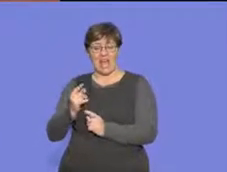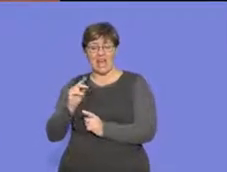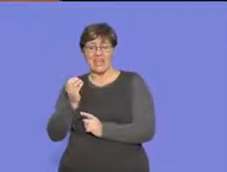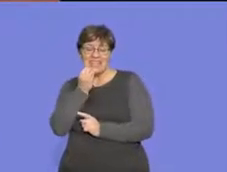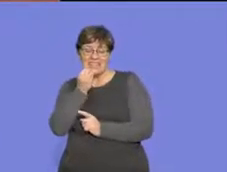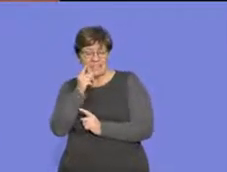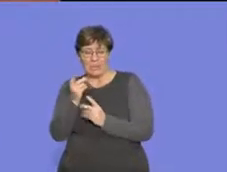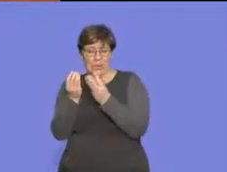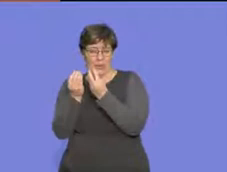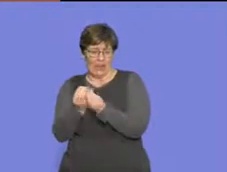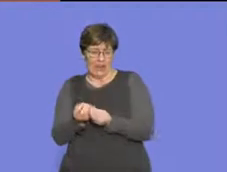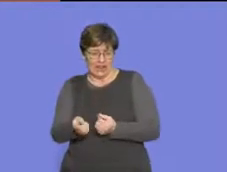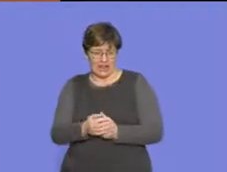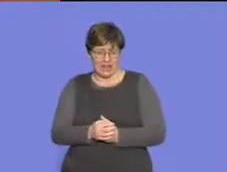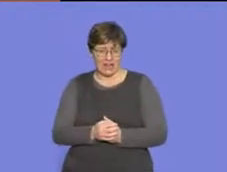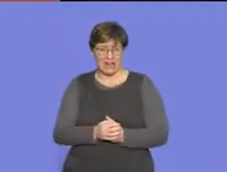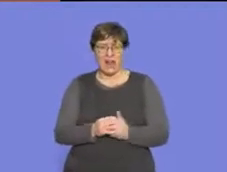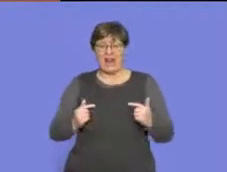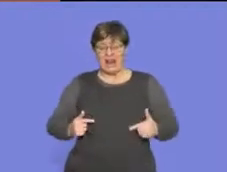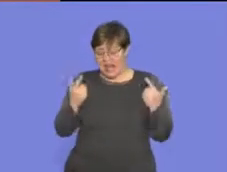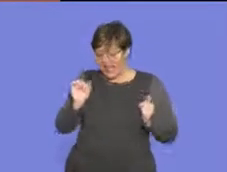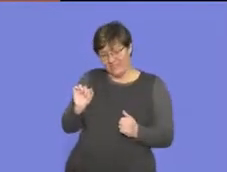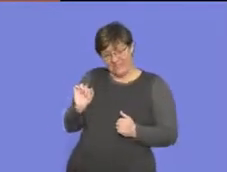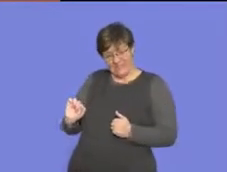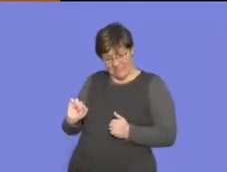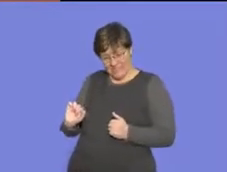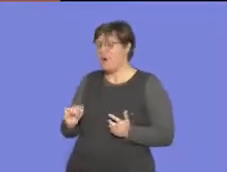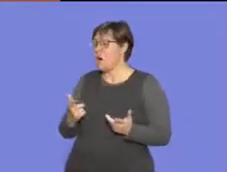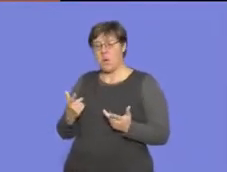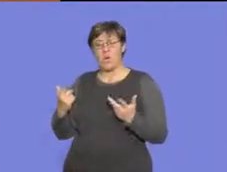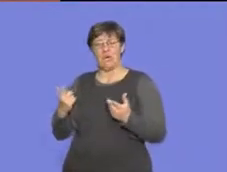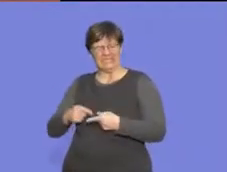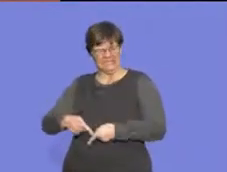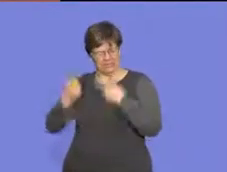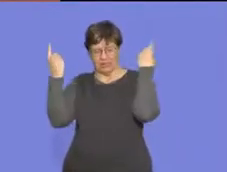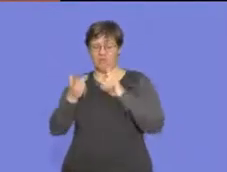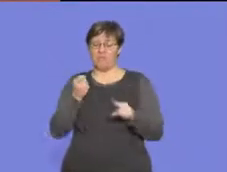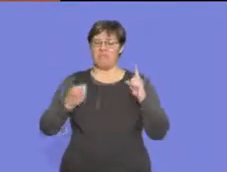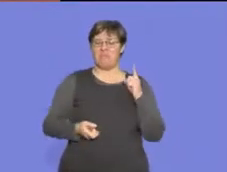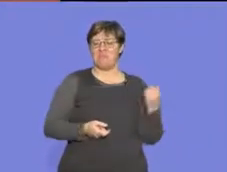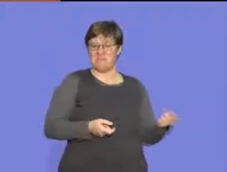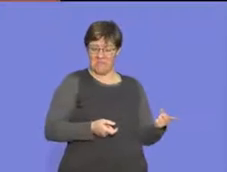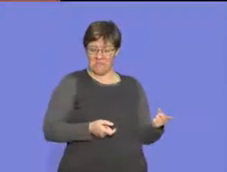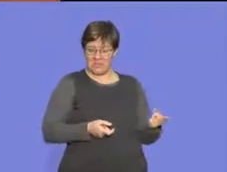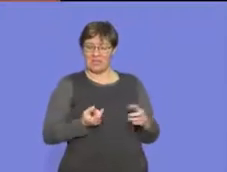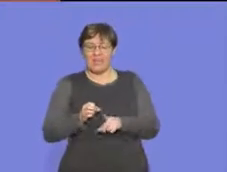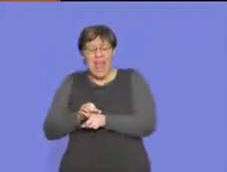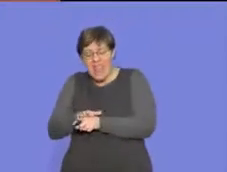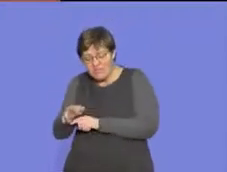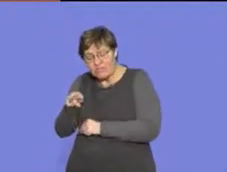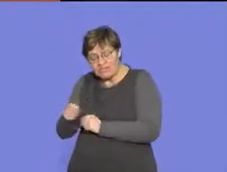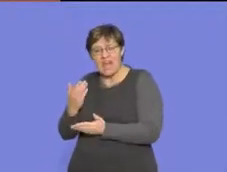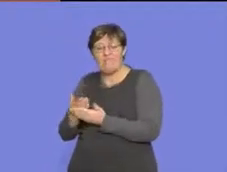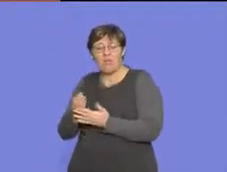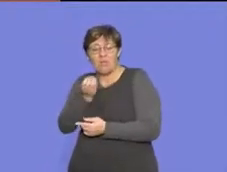very different presence of living organisms in that area. So the type of organisms found are often influenced by the availability